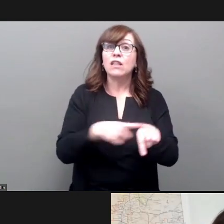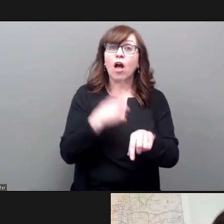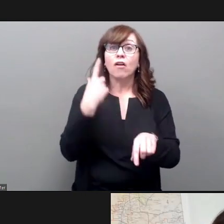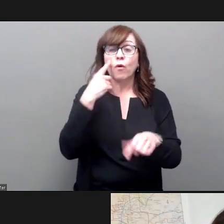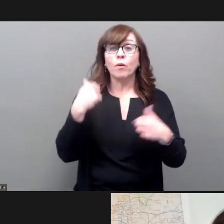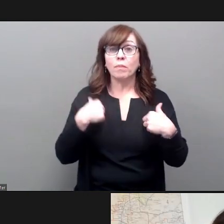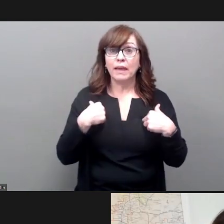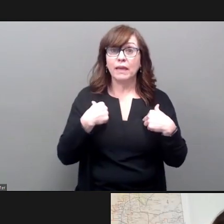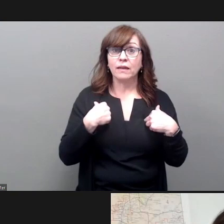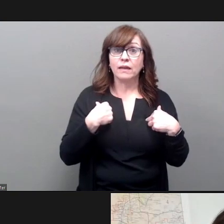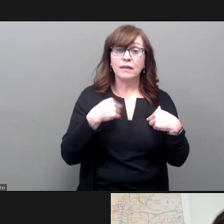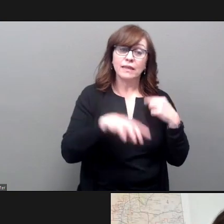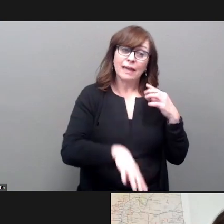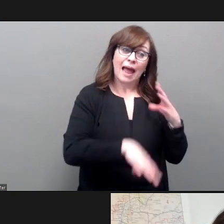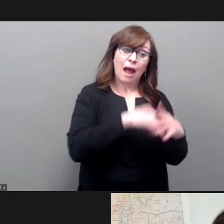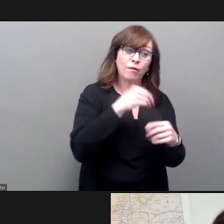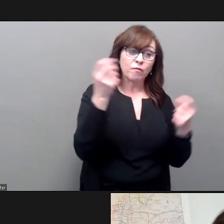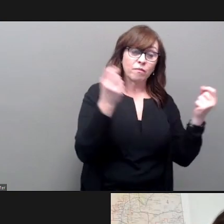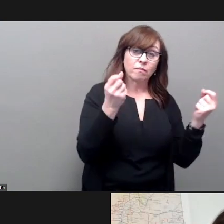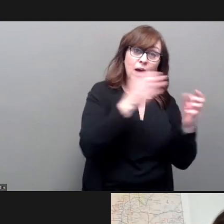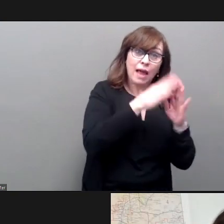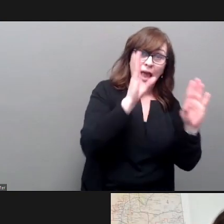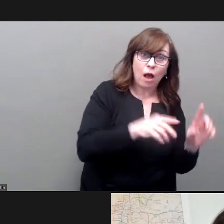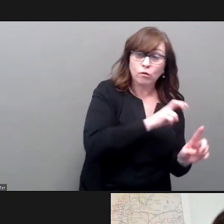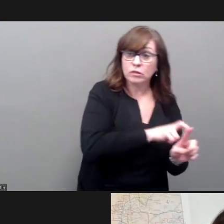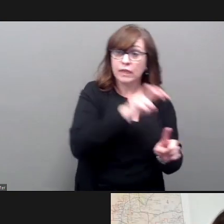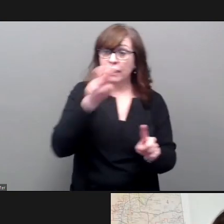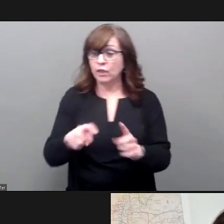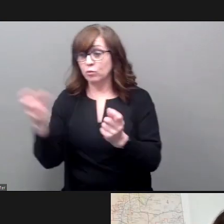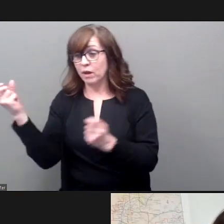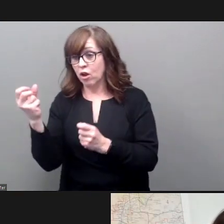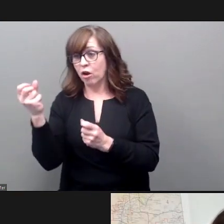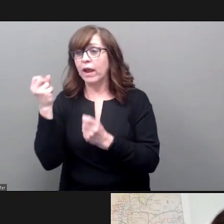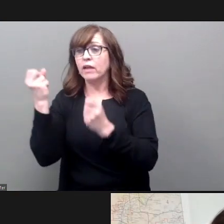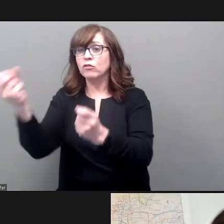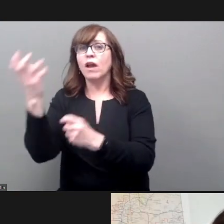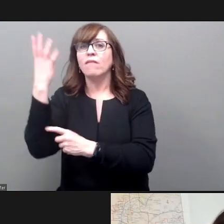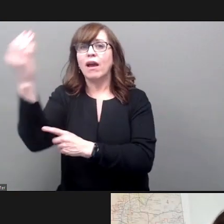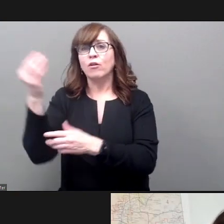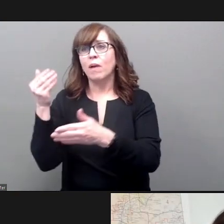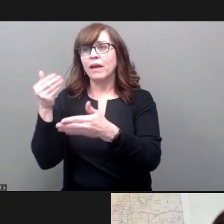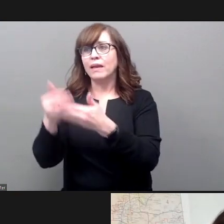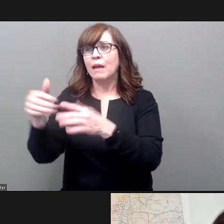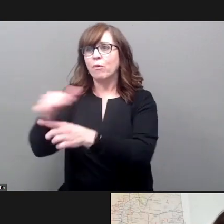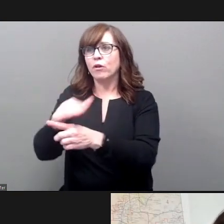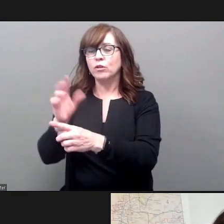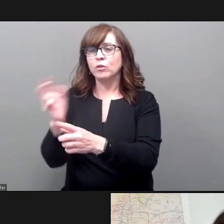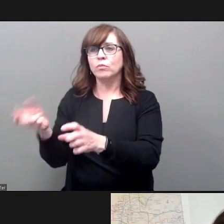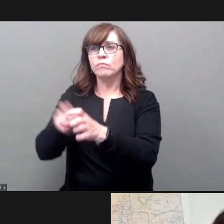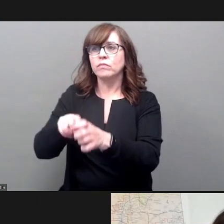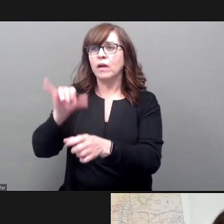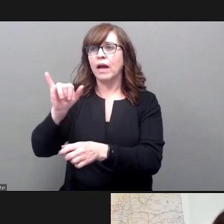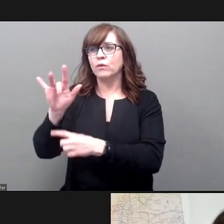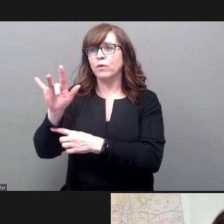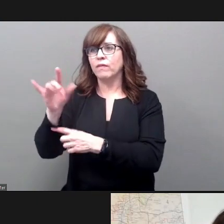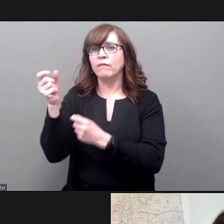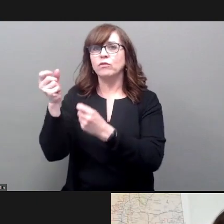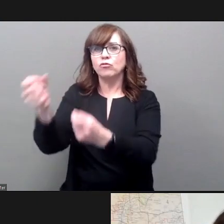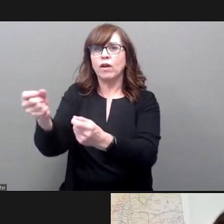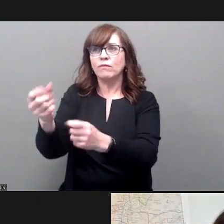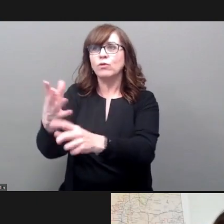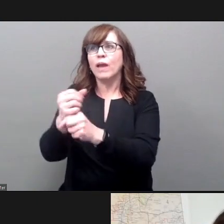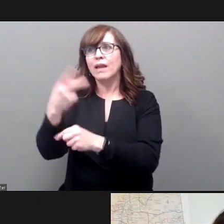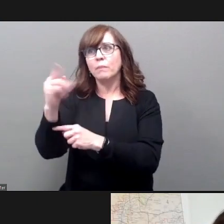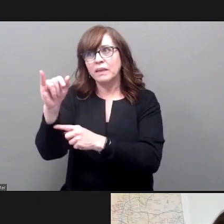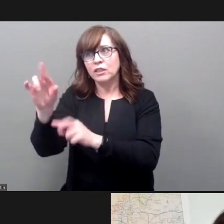in my car, get out of my house, into my car and out of my neighborhood to get on I-25 to drive to get a PCR test. And